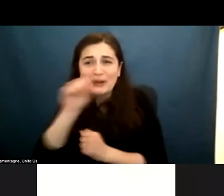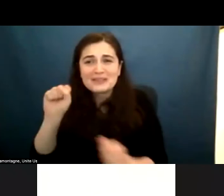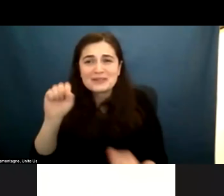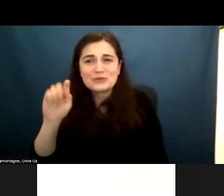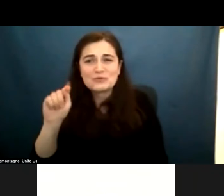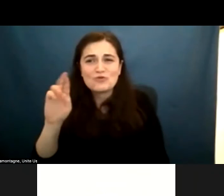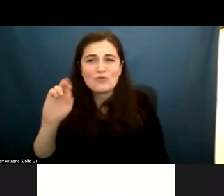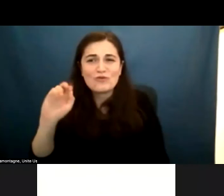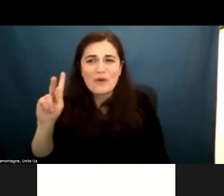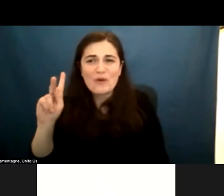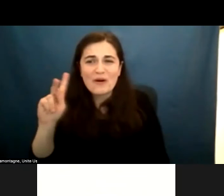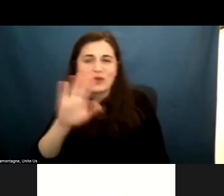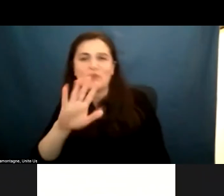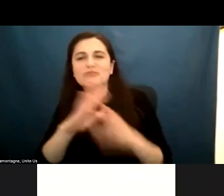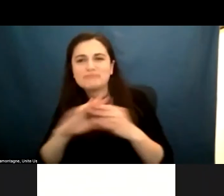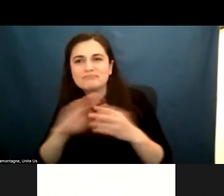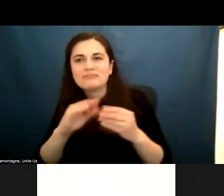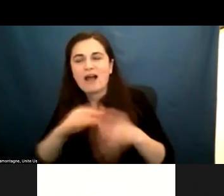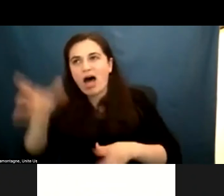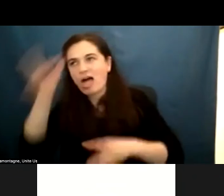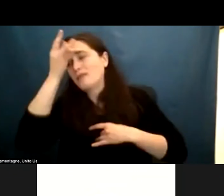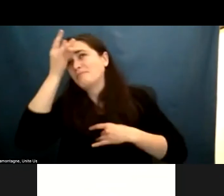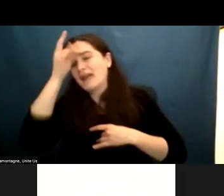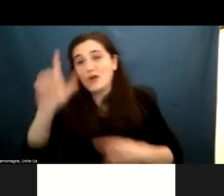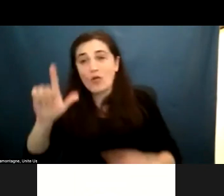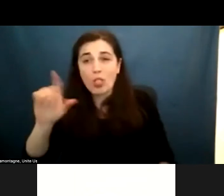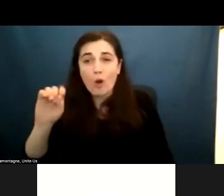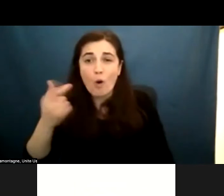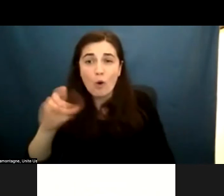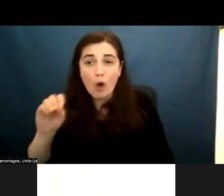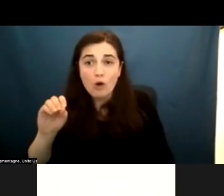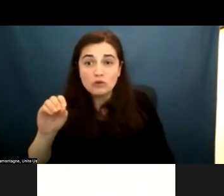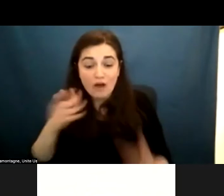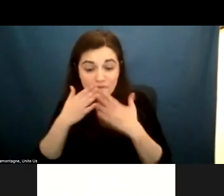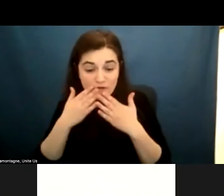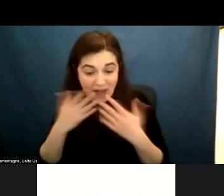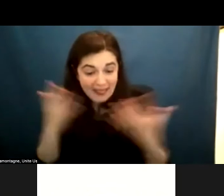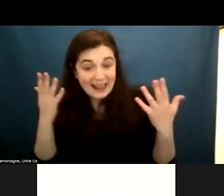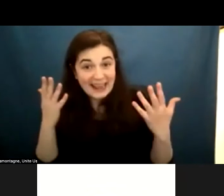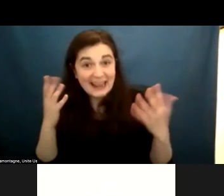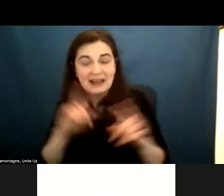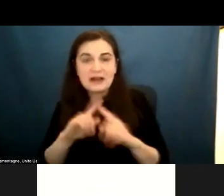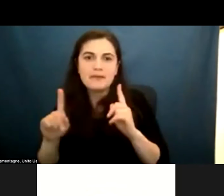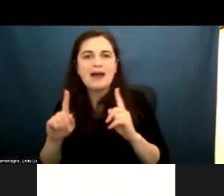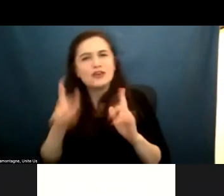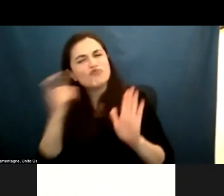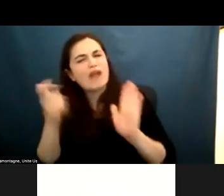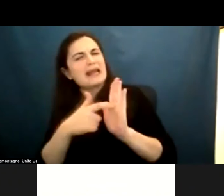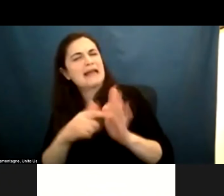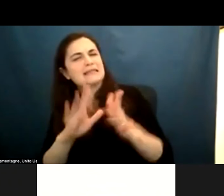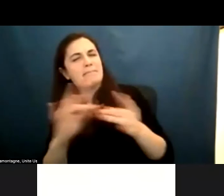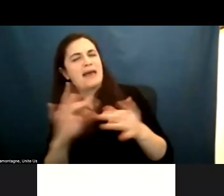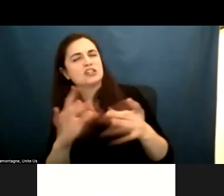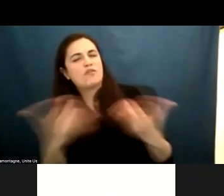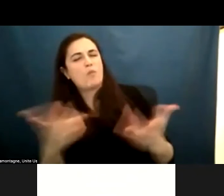are spot on, and the logos are friendly, but immediately can recognize the message. And there's that nice continuity